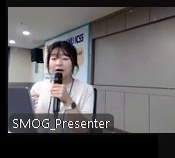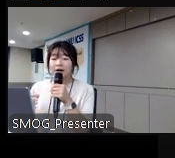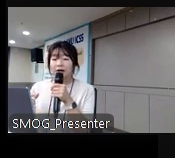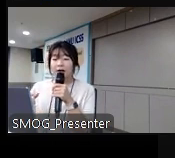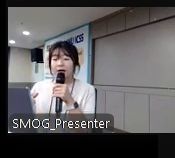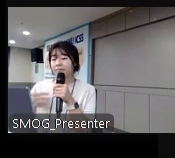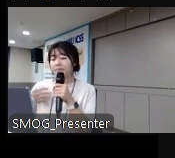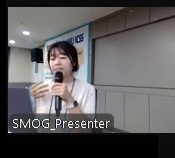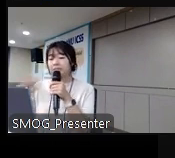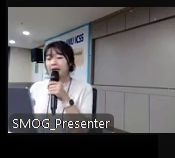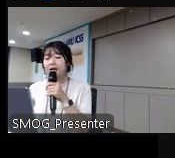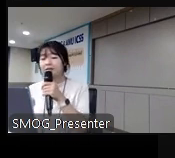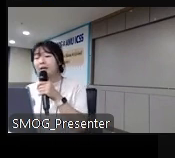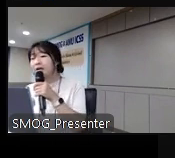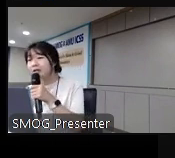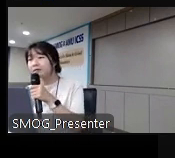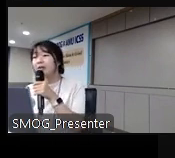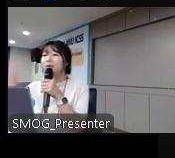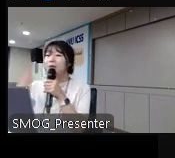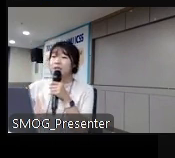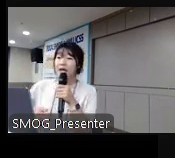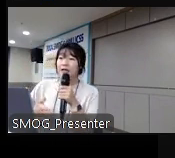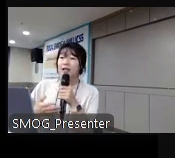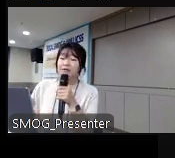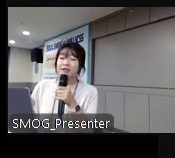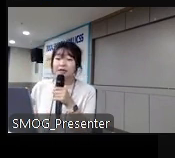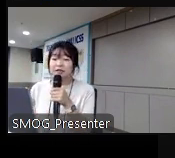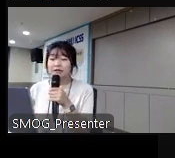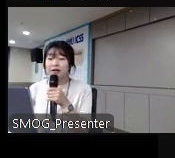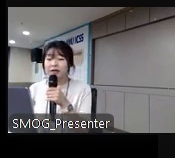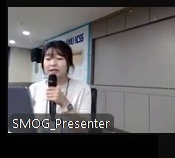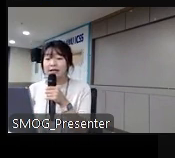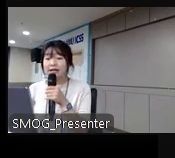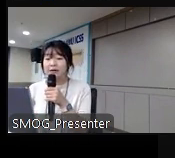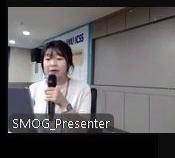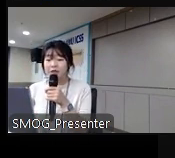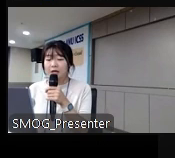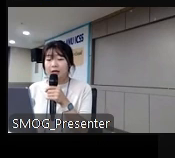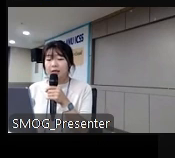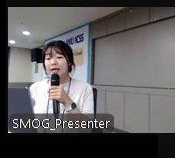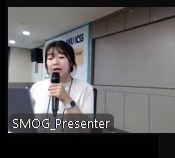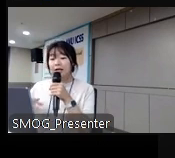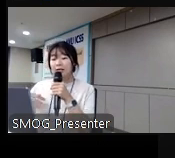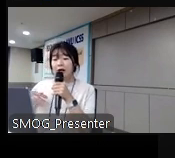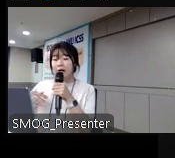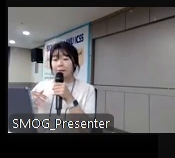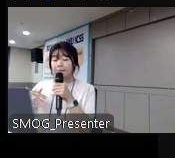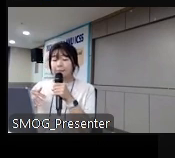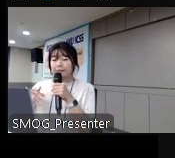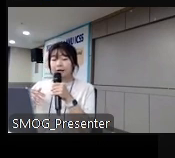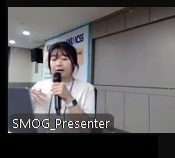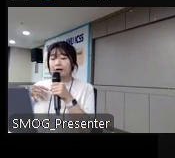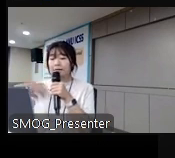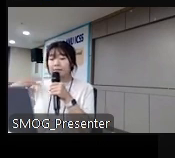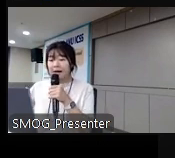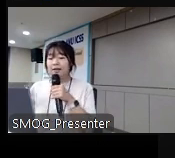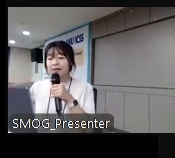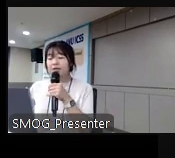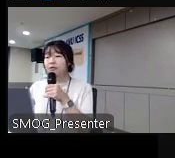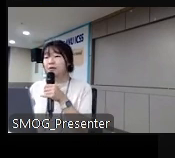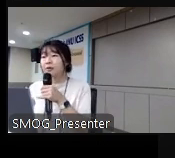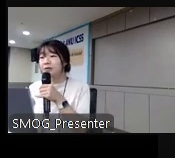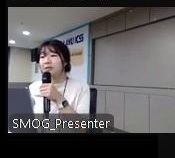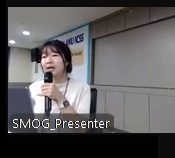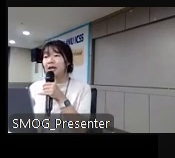are native speakers of a language and native signers of another sign language, they can combine the